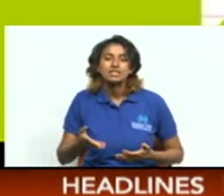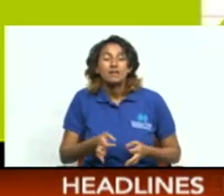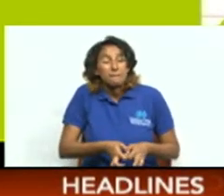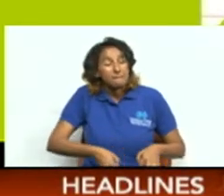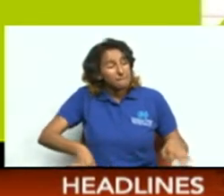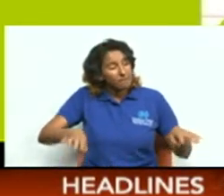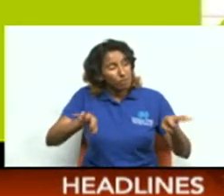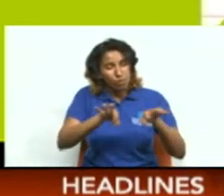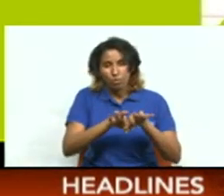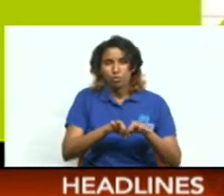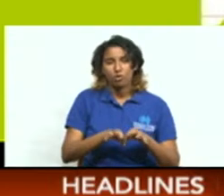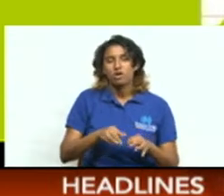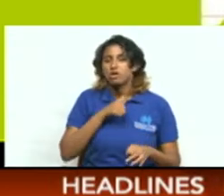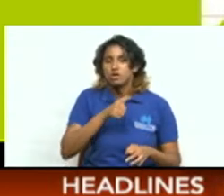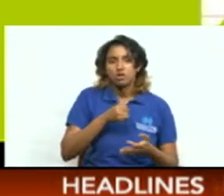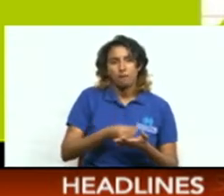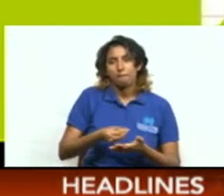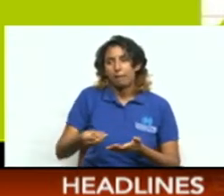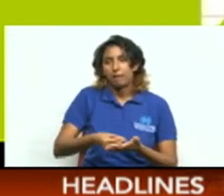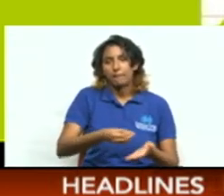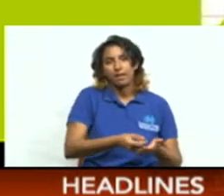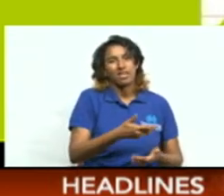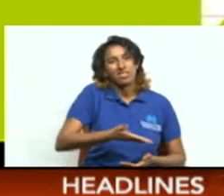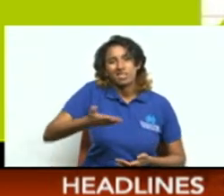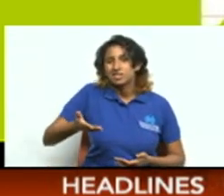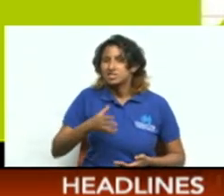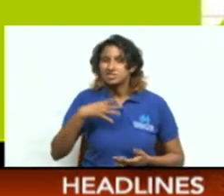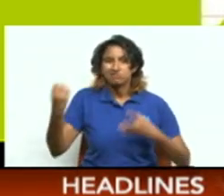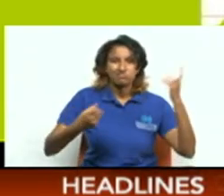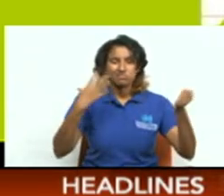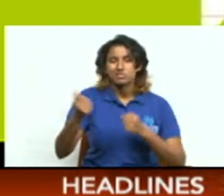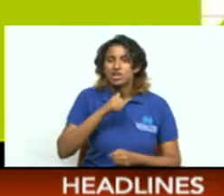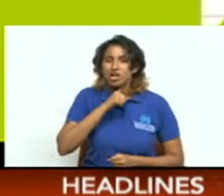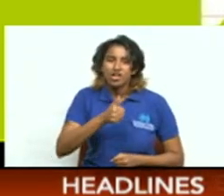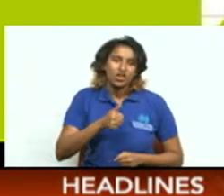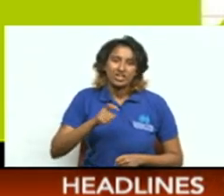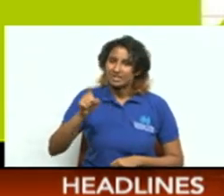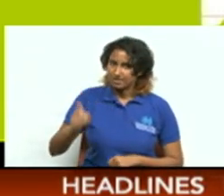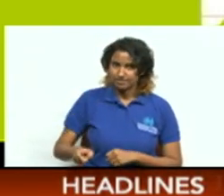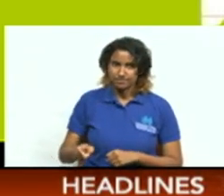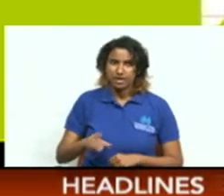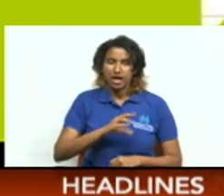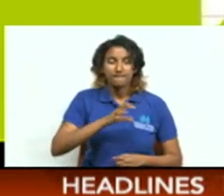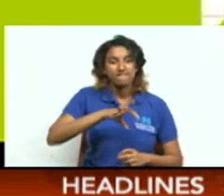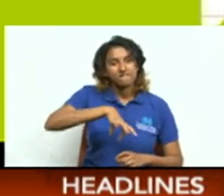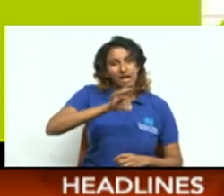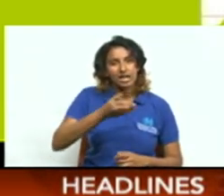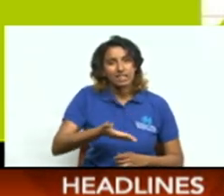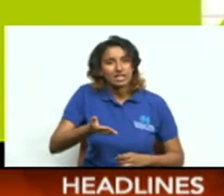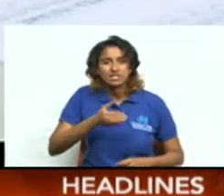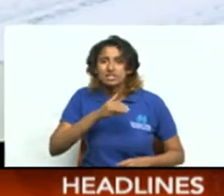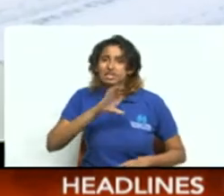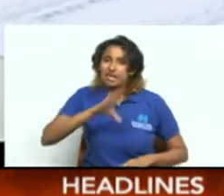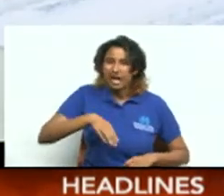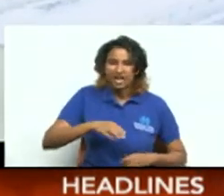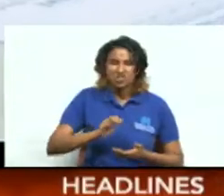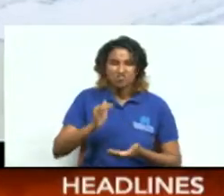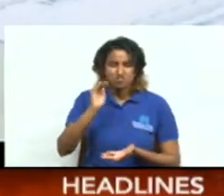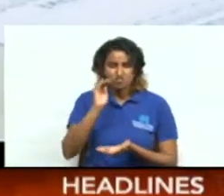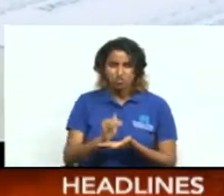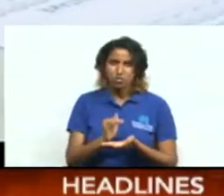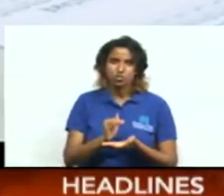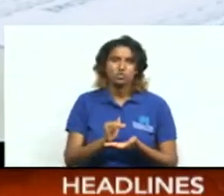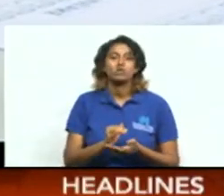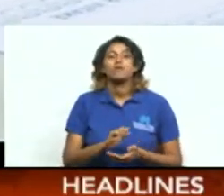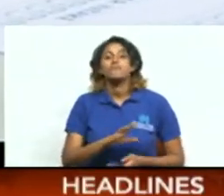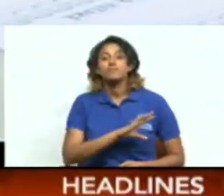spending. Evaluate your budget and identify areas where you can reduce costs to cope with rising prices. For example,